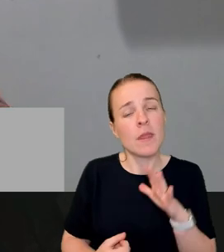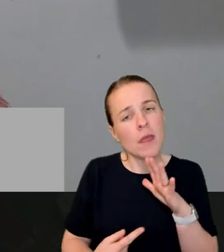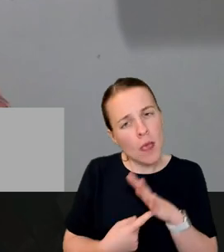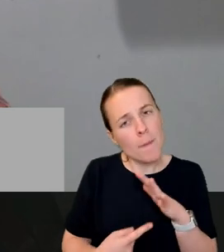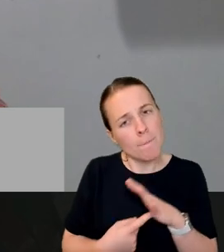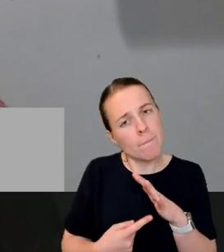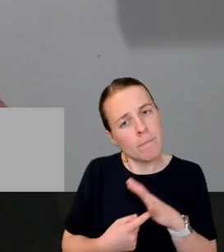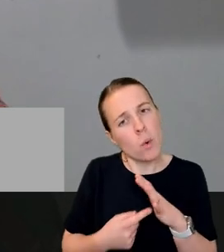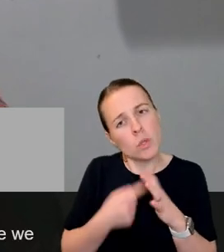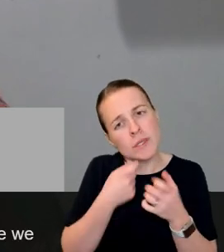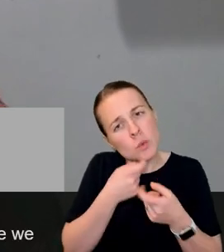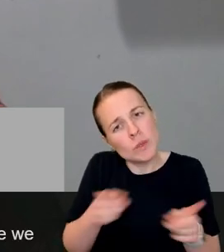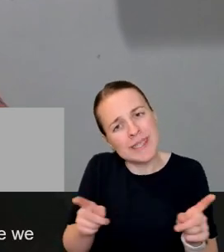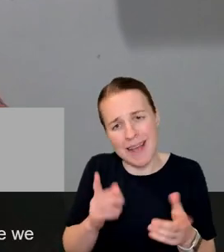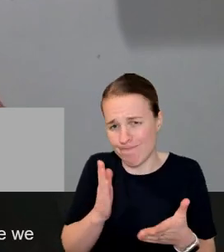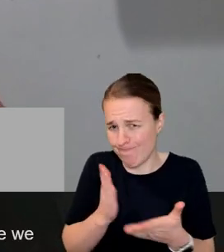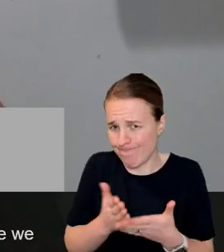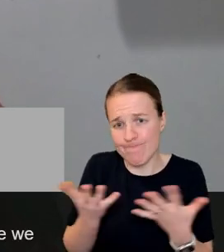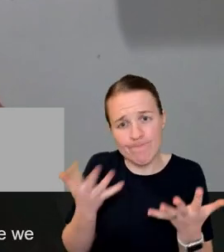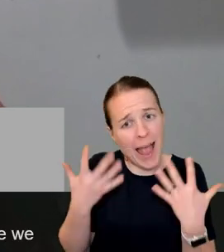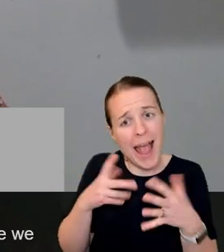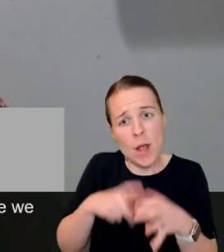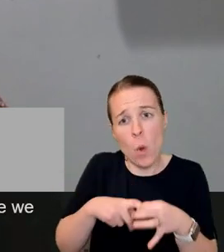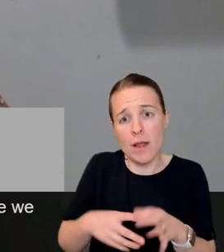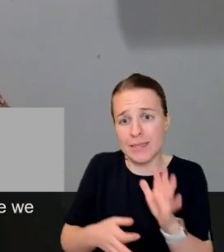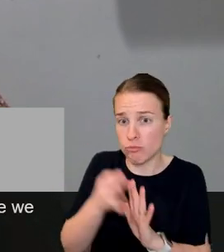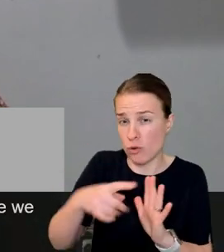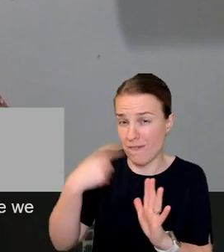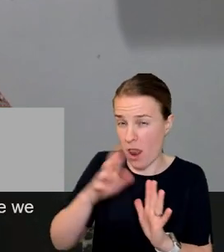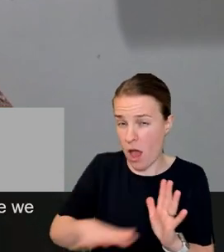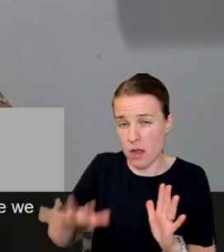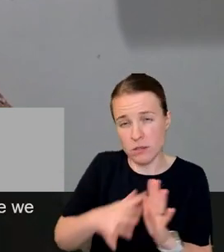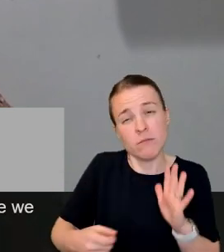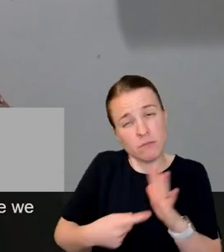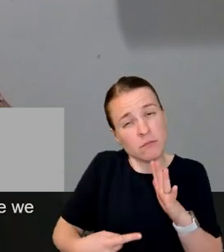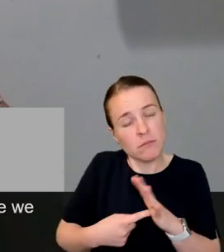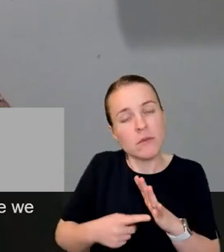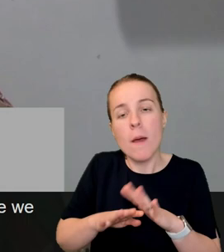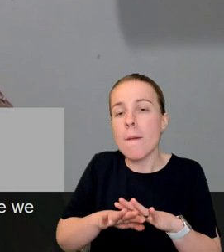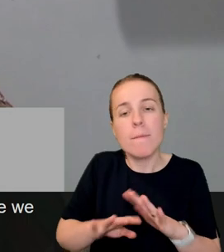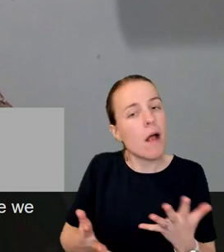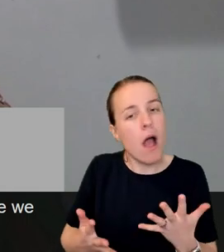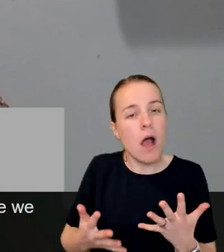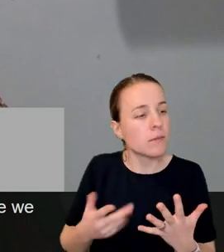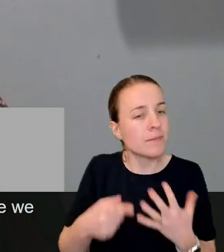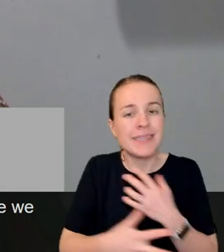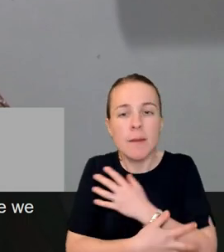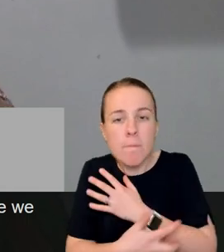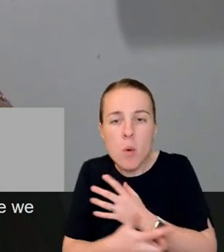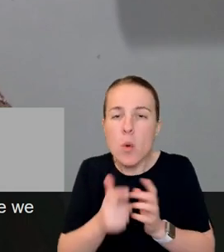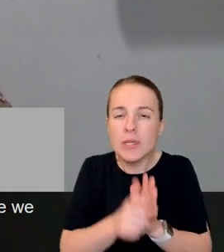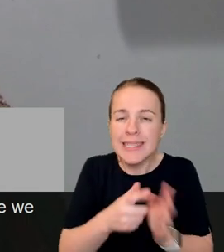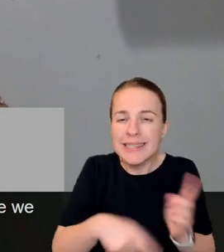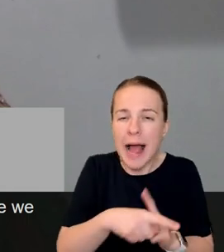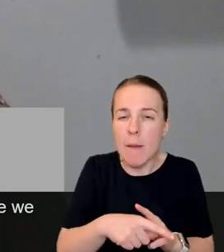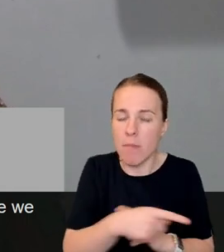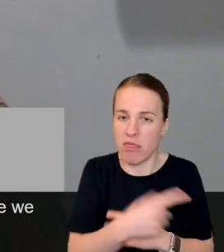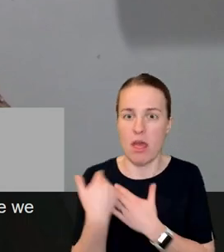to improve air quality in London, but that can't be done on the backs of the poorest in London and the disabled. And that's what the